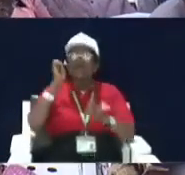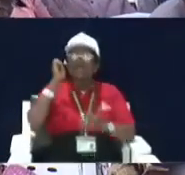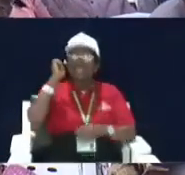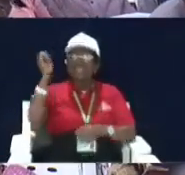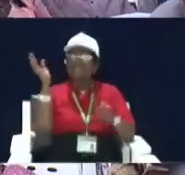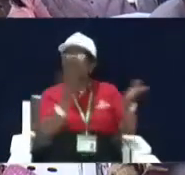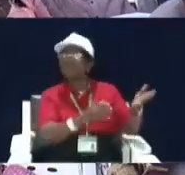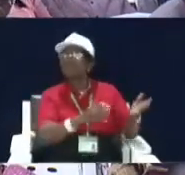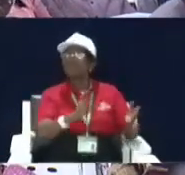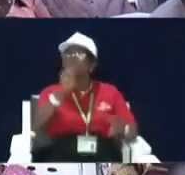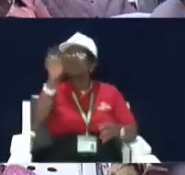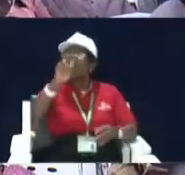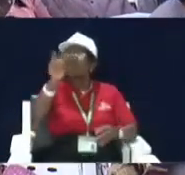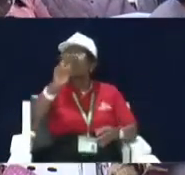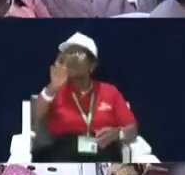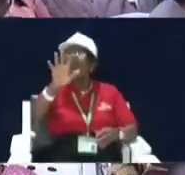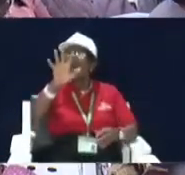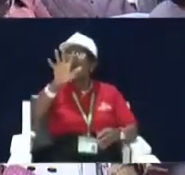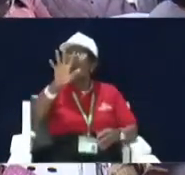250